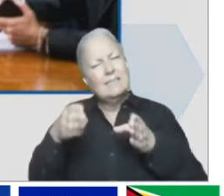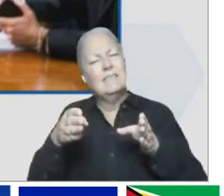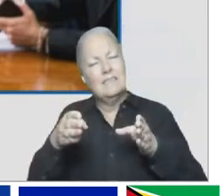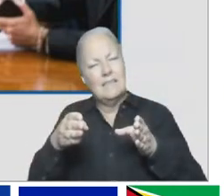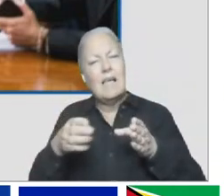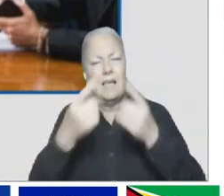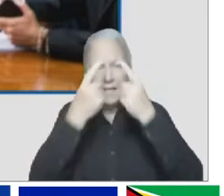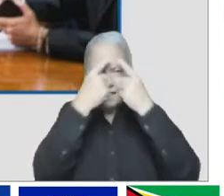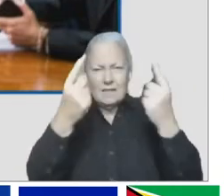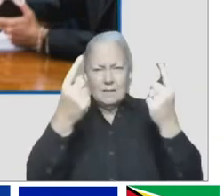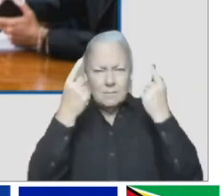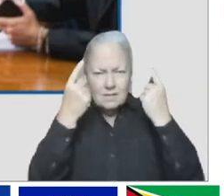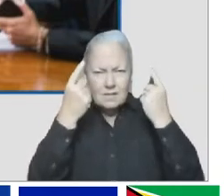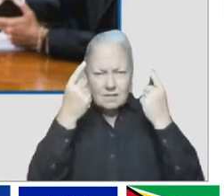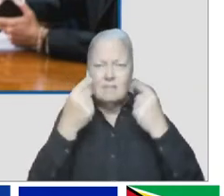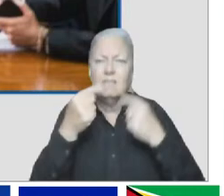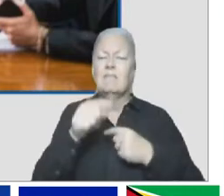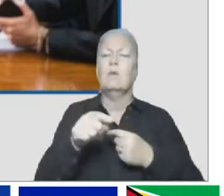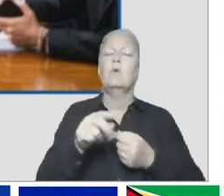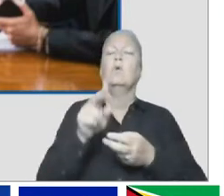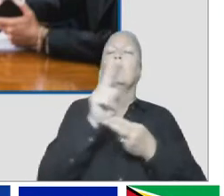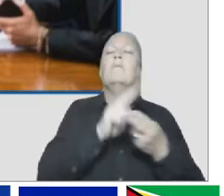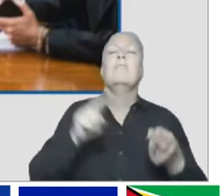universities, with only